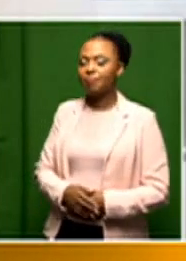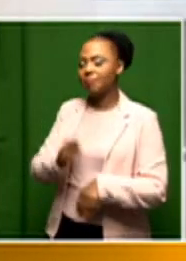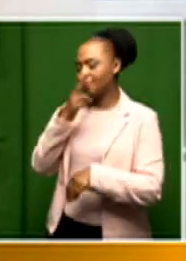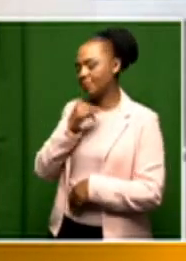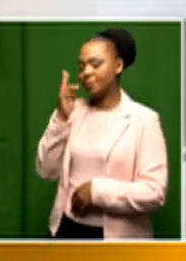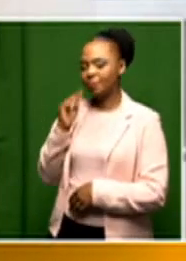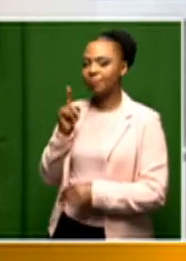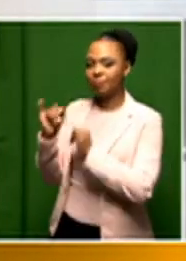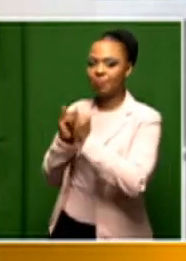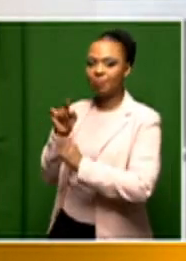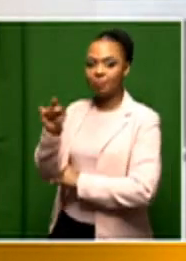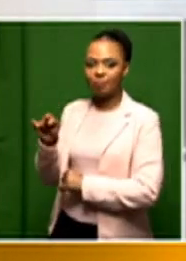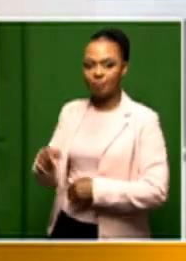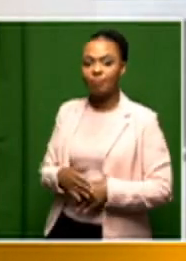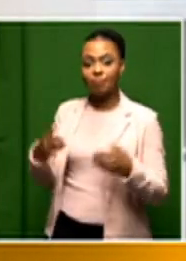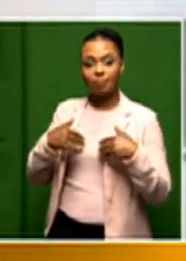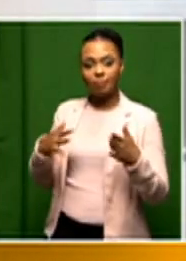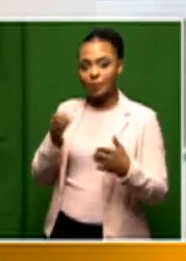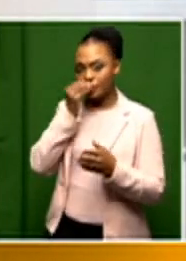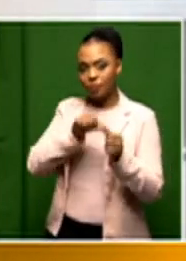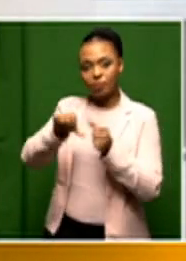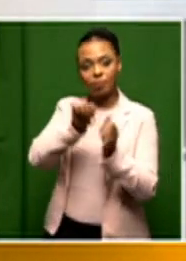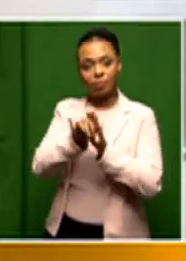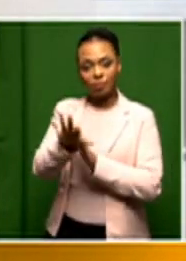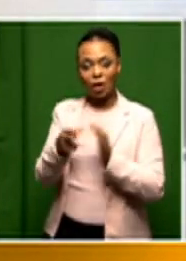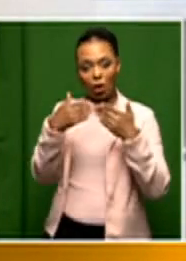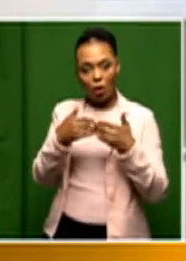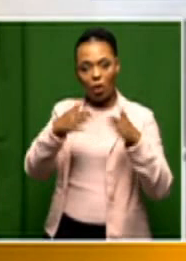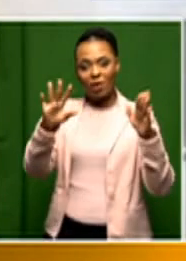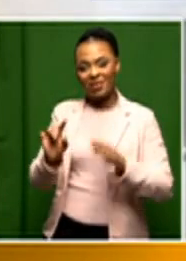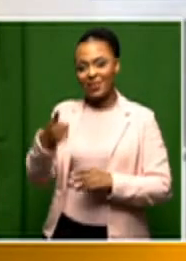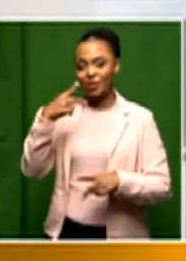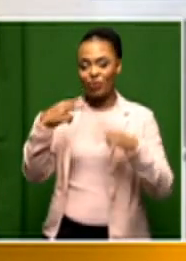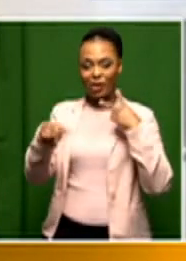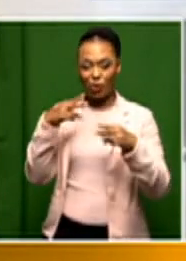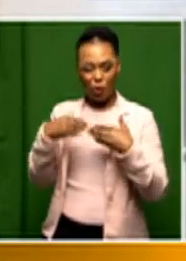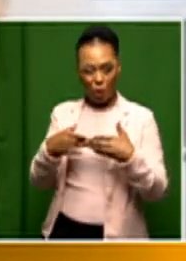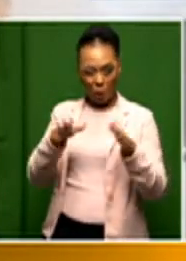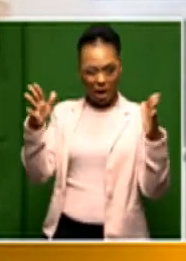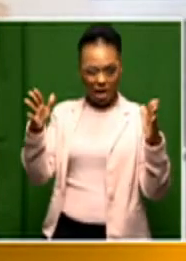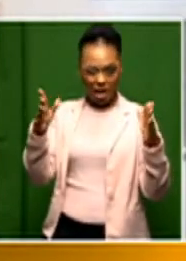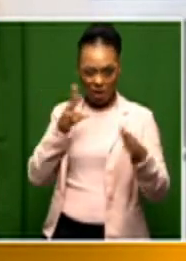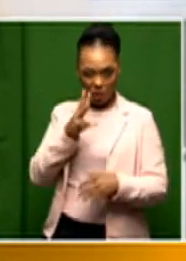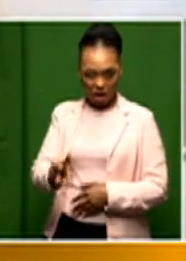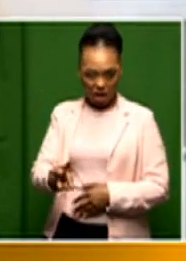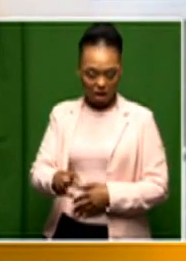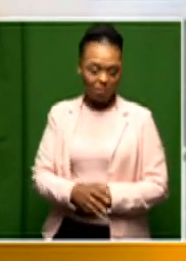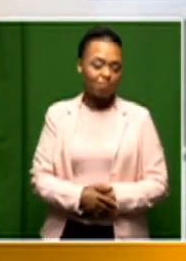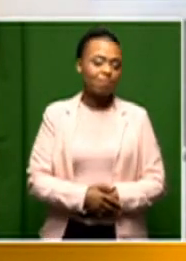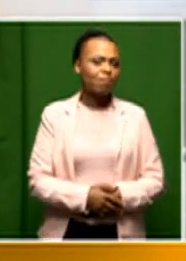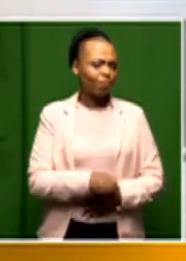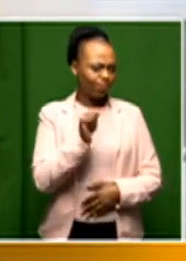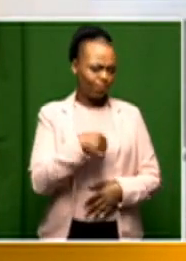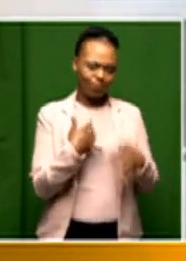the exciting news you shared on your social media that you'll be opening your first restaurant. Tell us more about that. Oh, I'm so